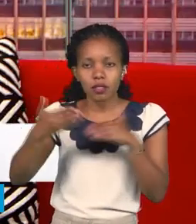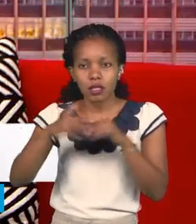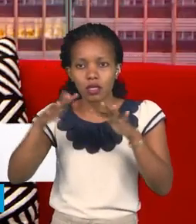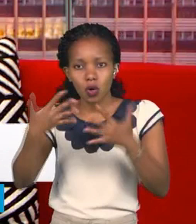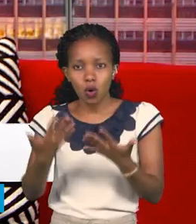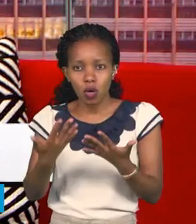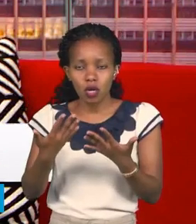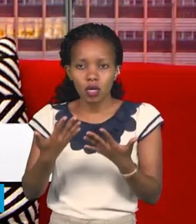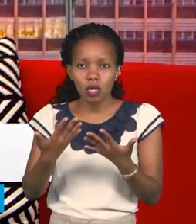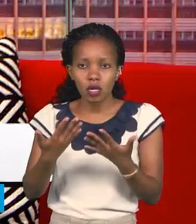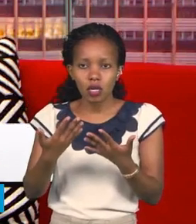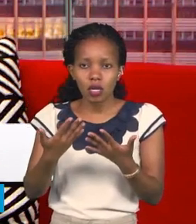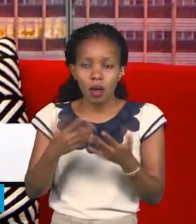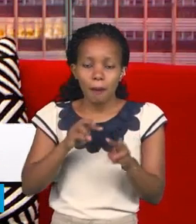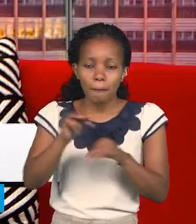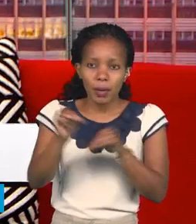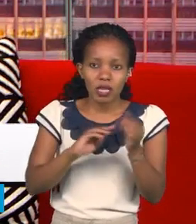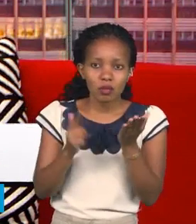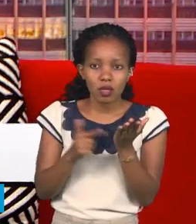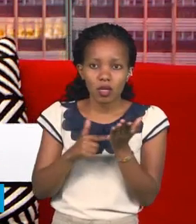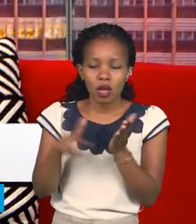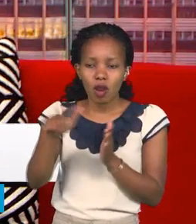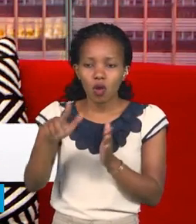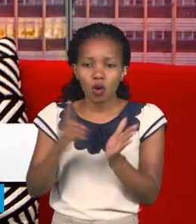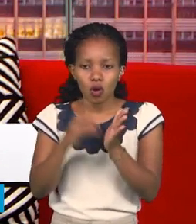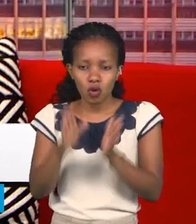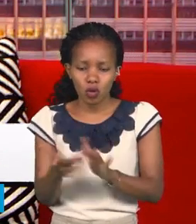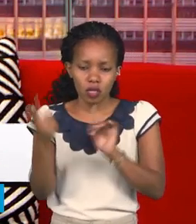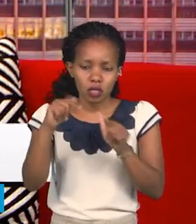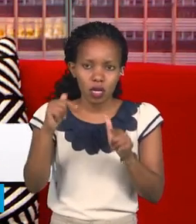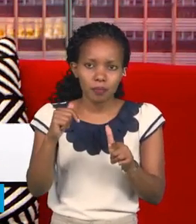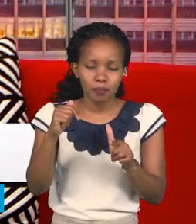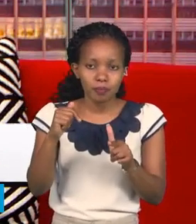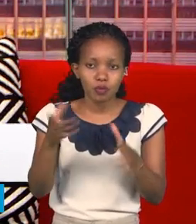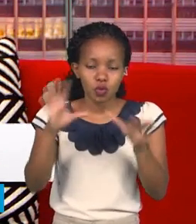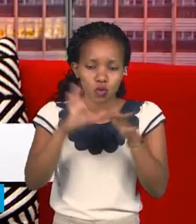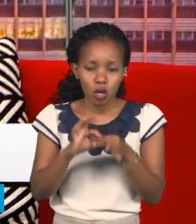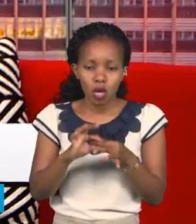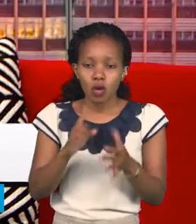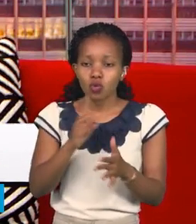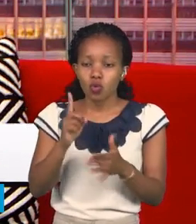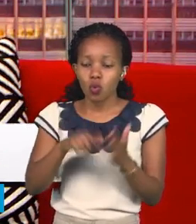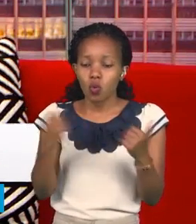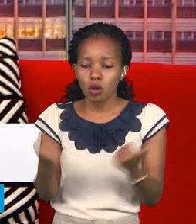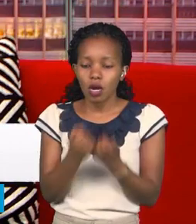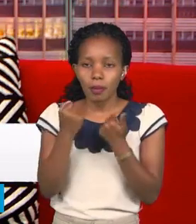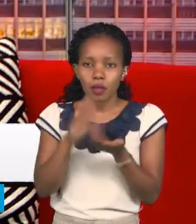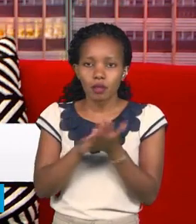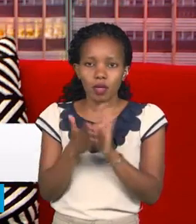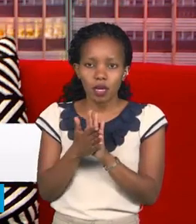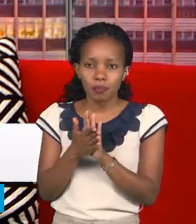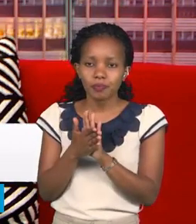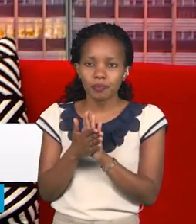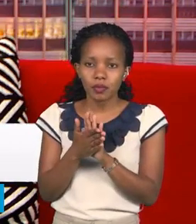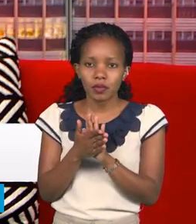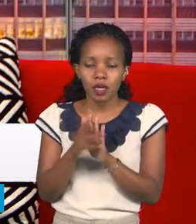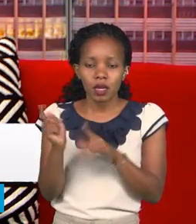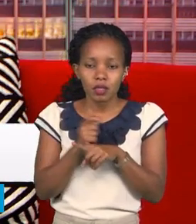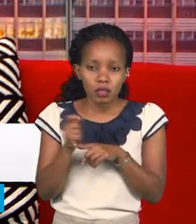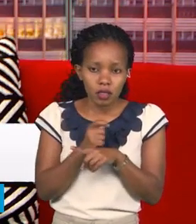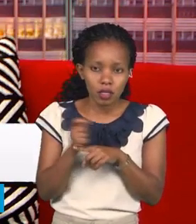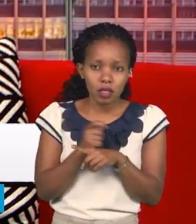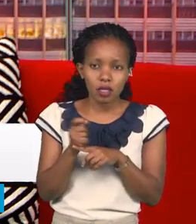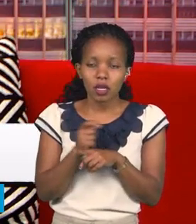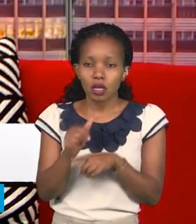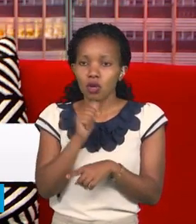know, non-invasive pain management techniques, okay. a lot of local doctors also come and join. Sure. Right. Okay. So what happens is you become a center of excellence for training, uh-huh. not only